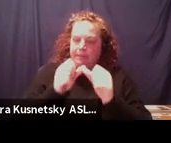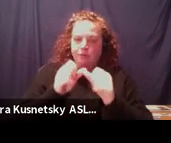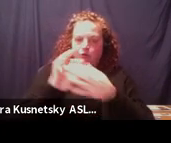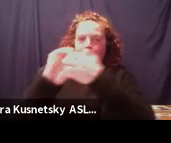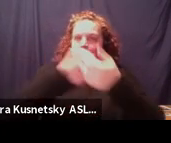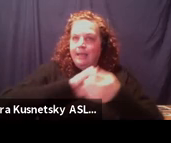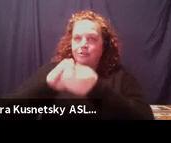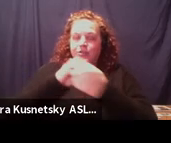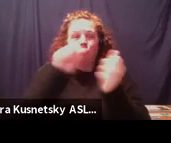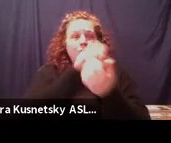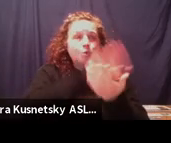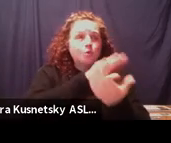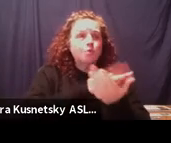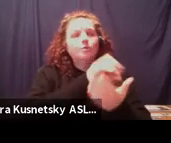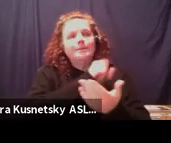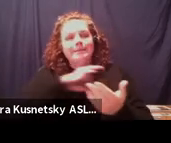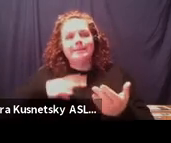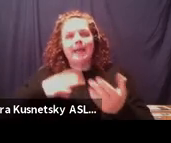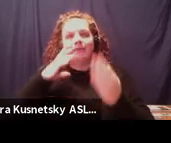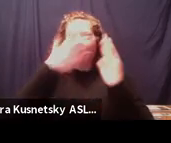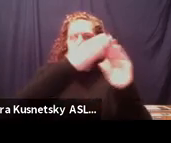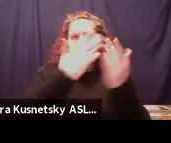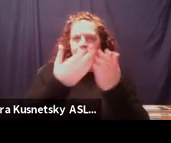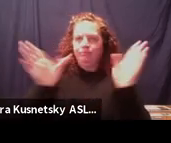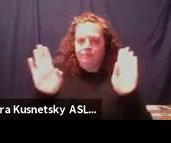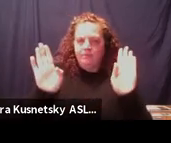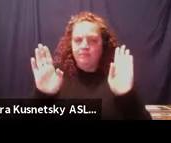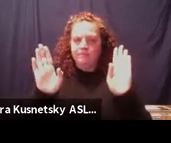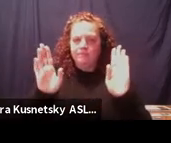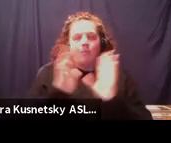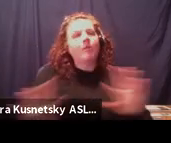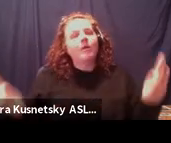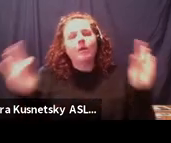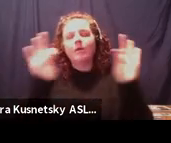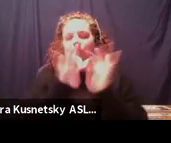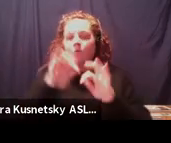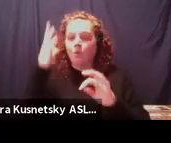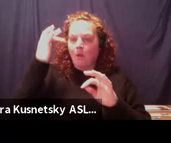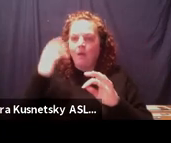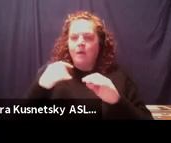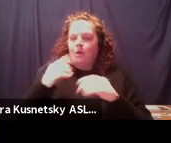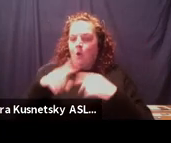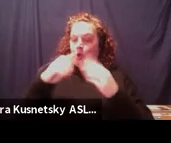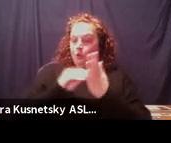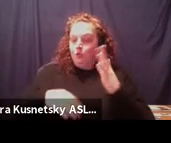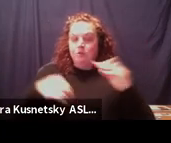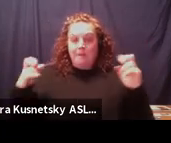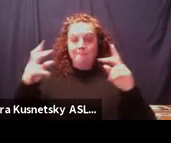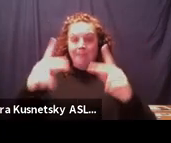with our students, and our overall community, which is going to be critical as we welcome students to in-person learning starting